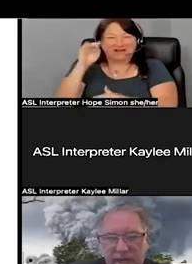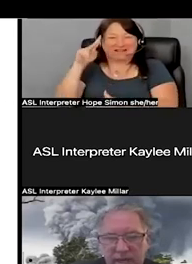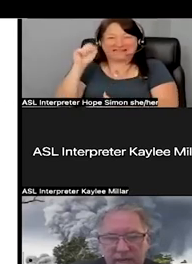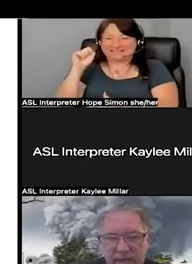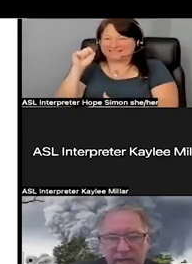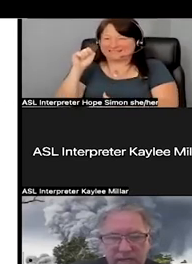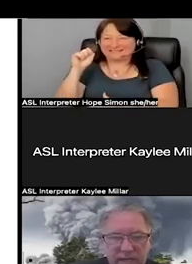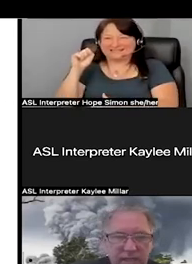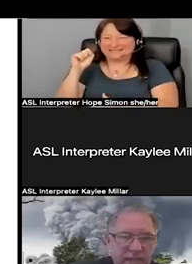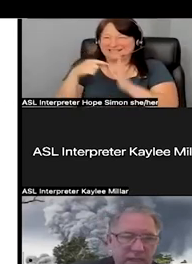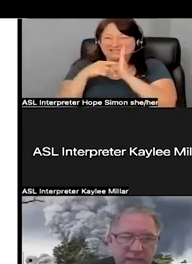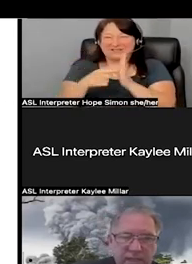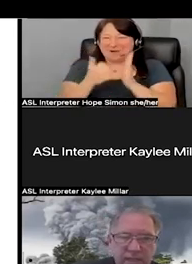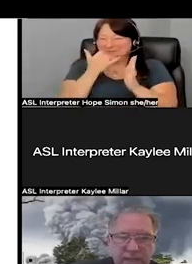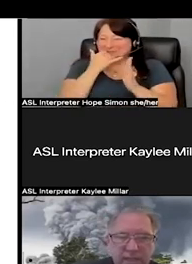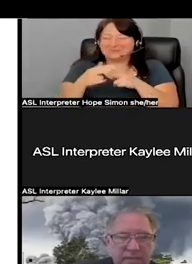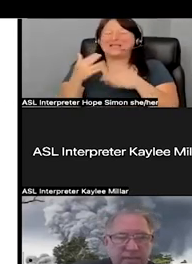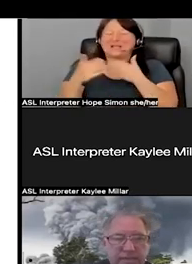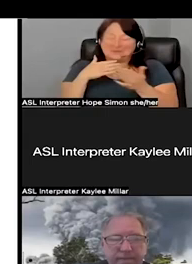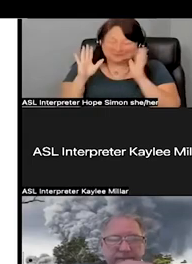okay, so let's...